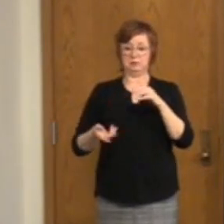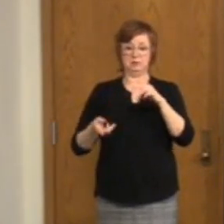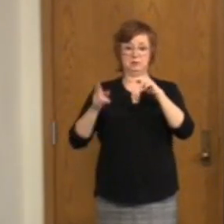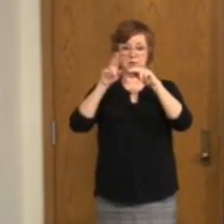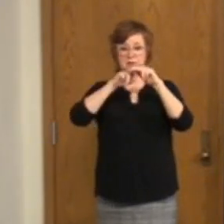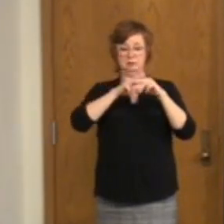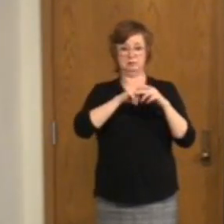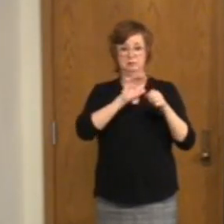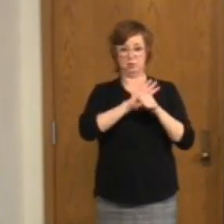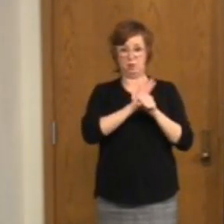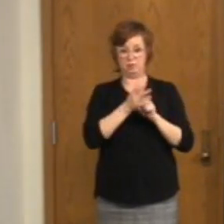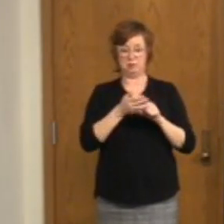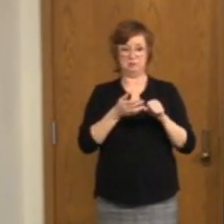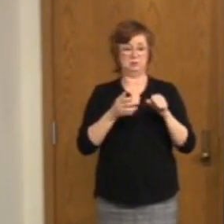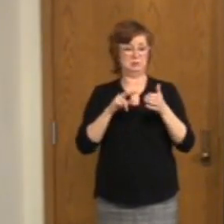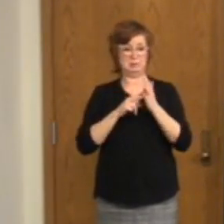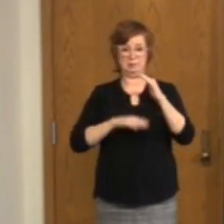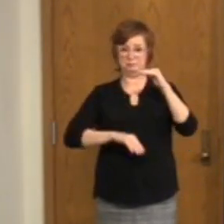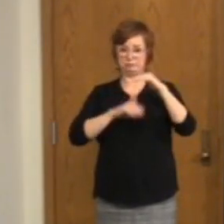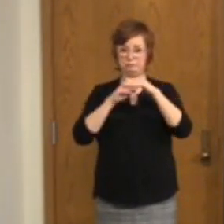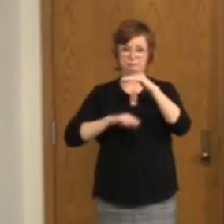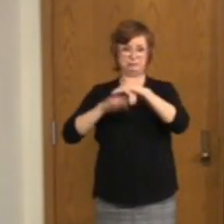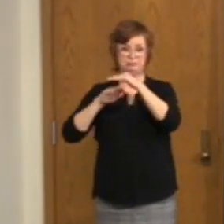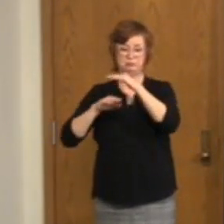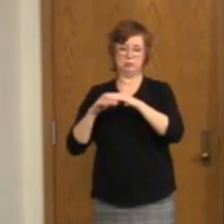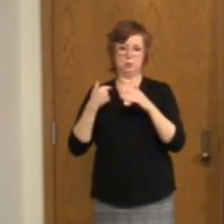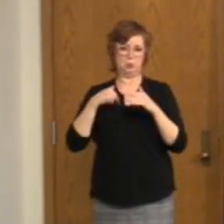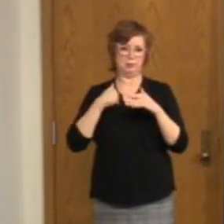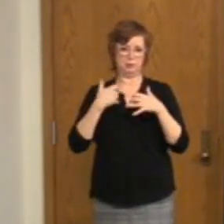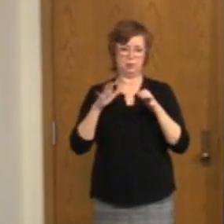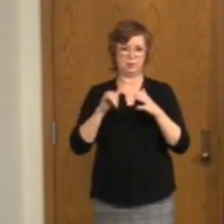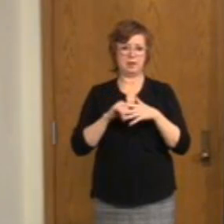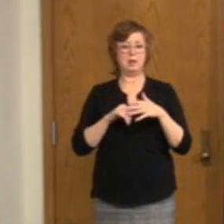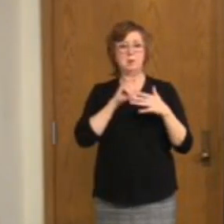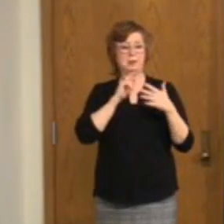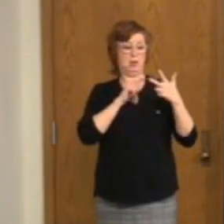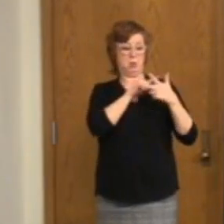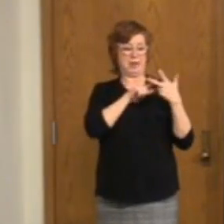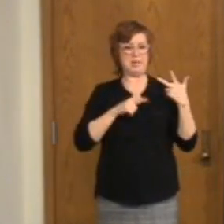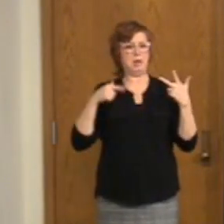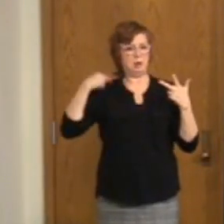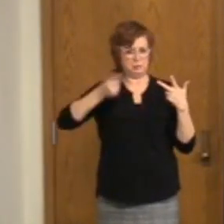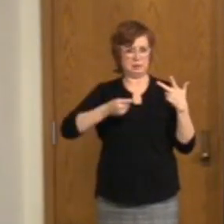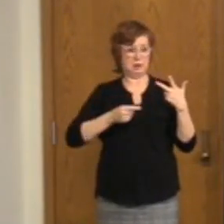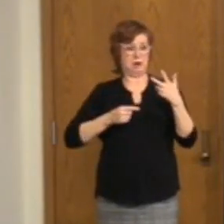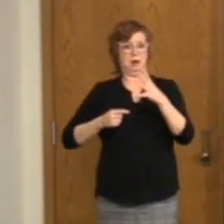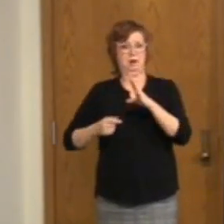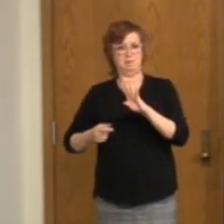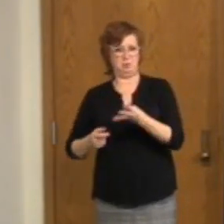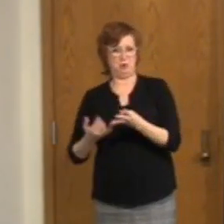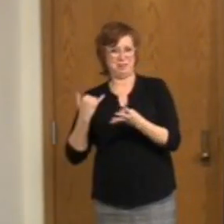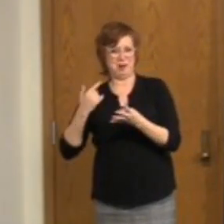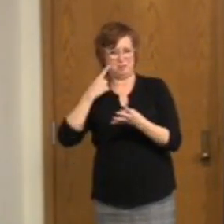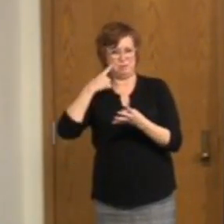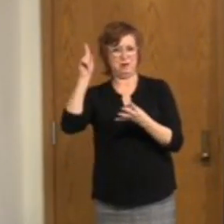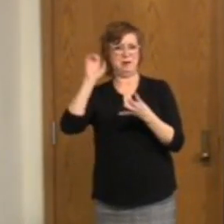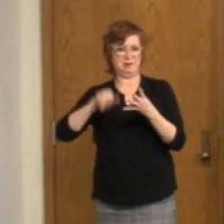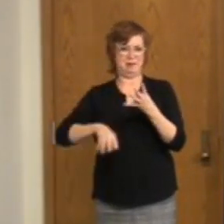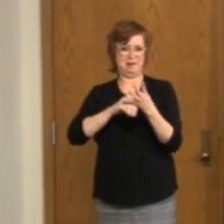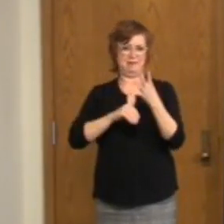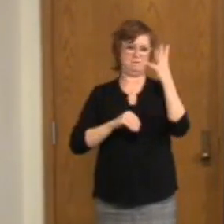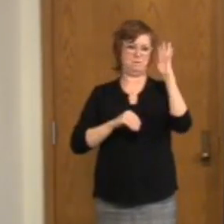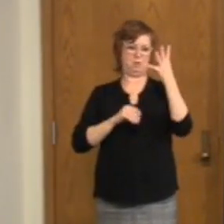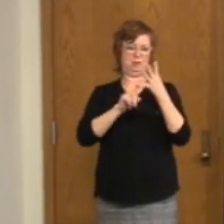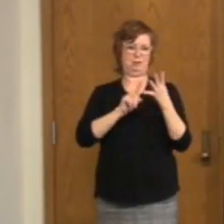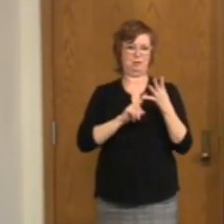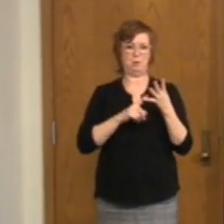fourth really important area that we never talked about before, because that was not available, is vaccination. That we